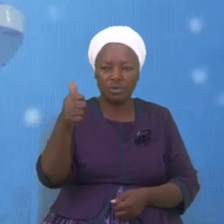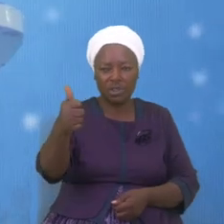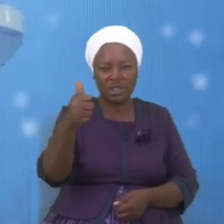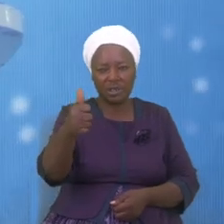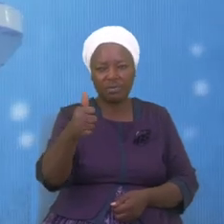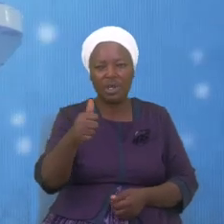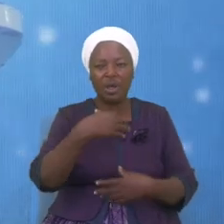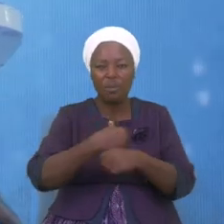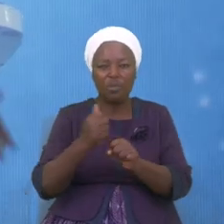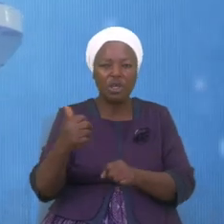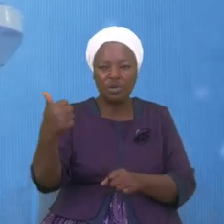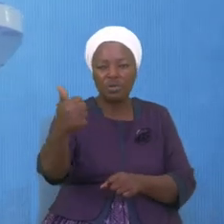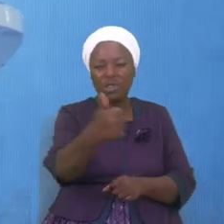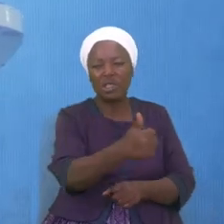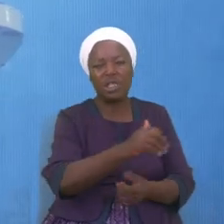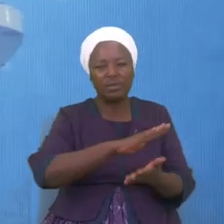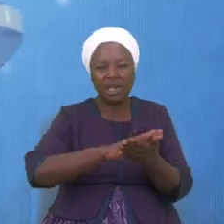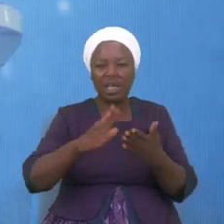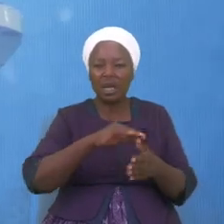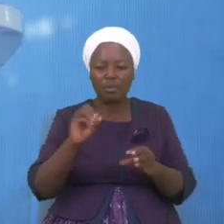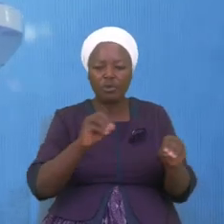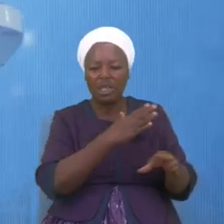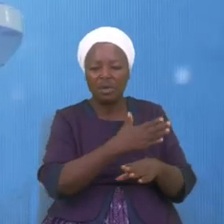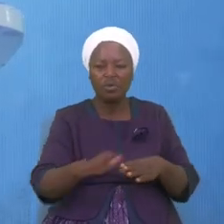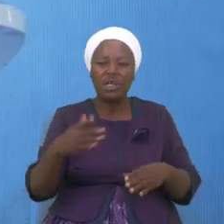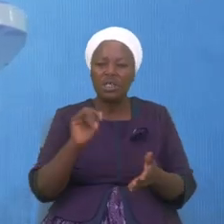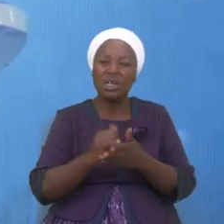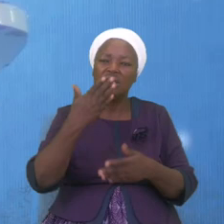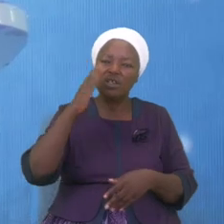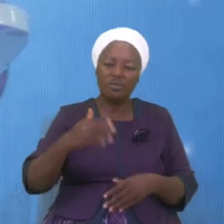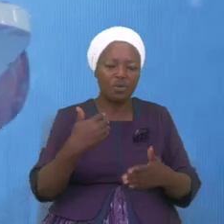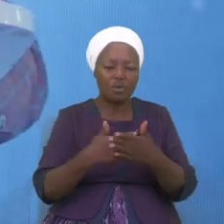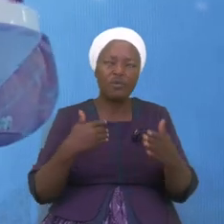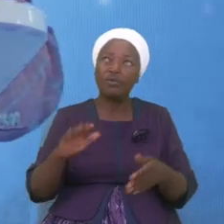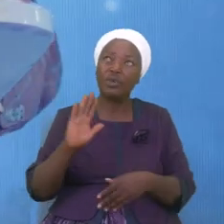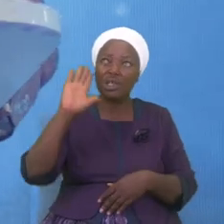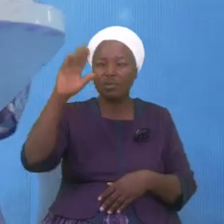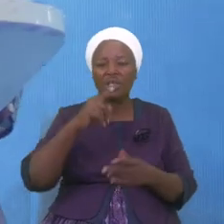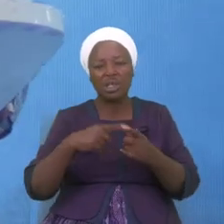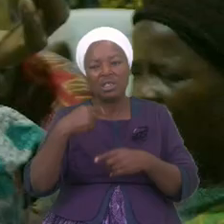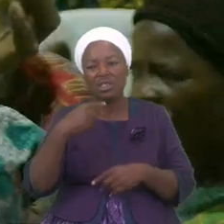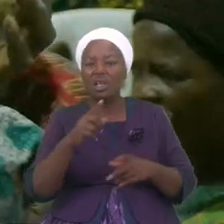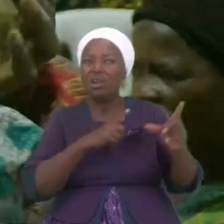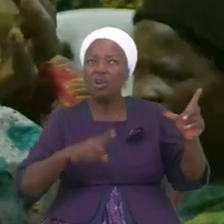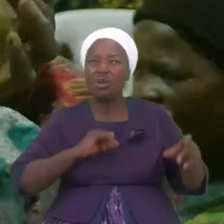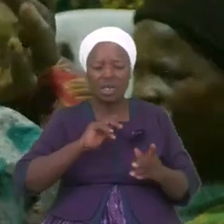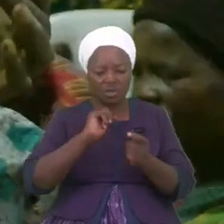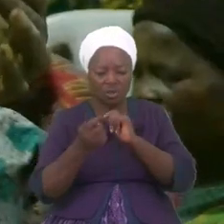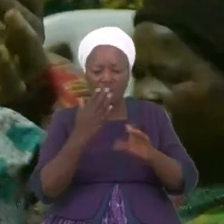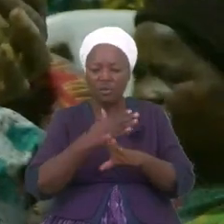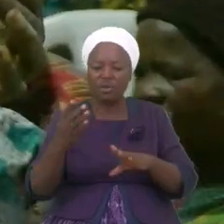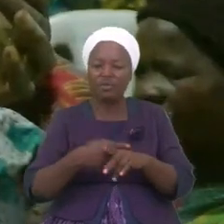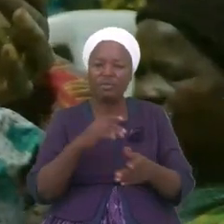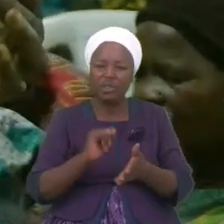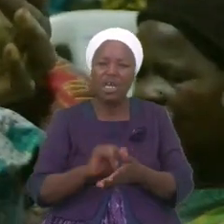clean. And put away the evil of your being from his sight. Say, Lord, I turn away from that. I repent of